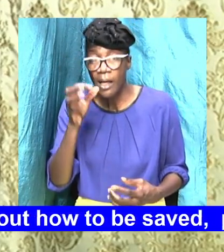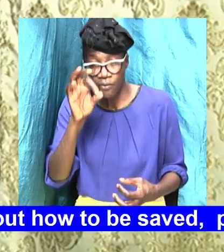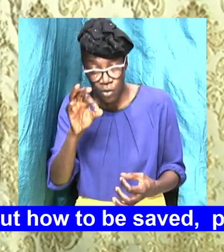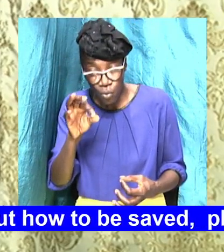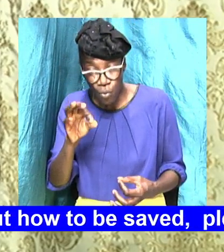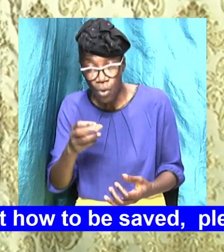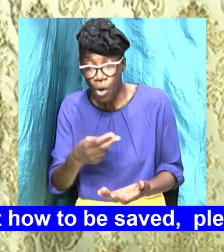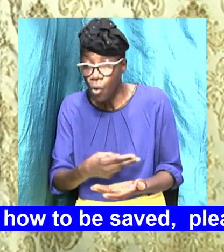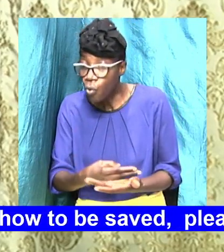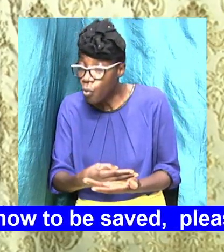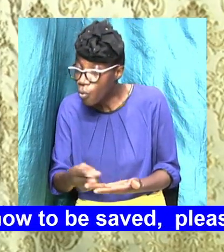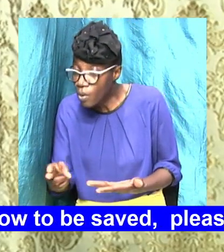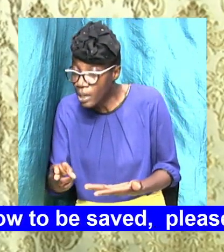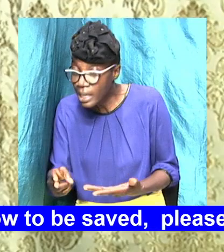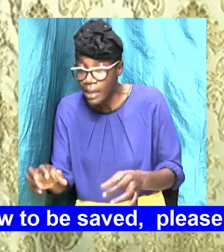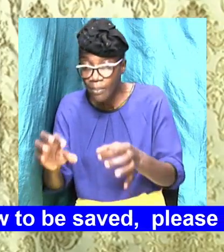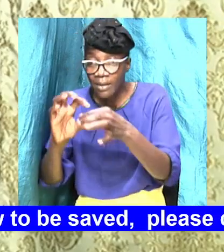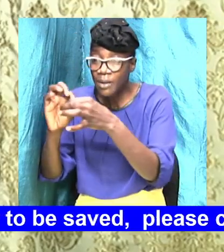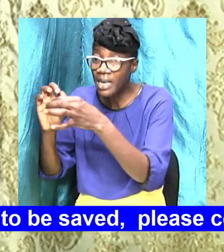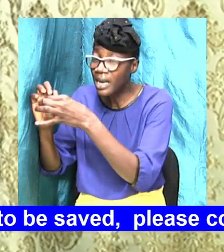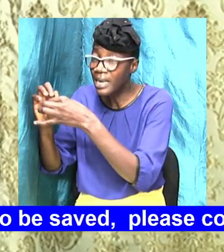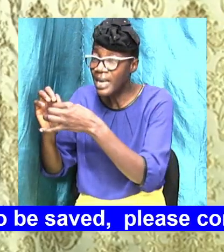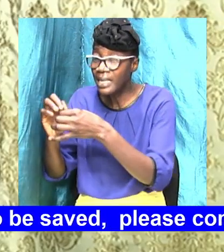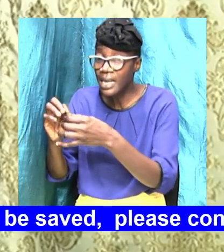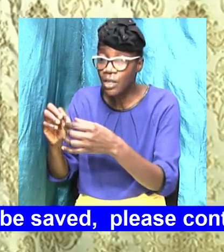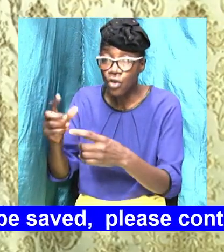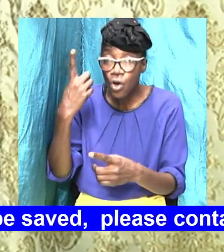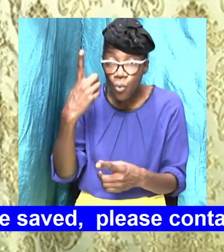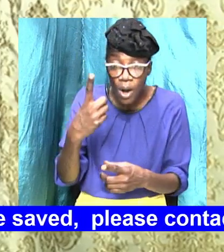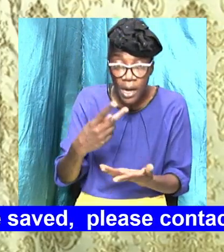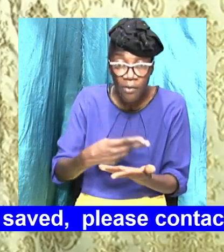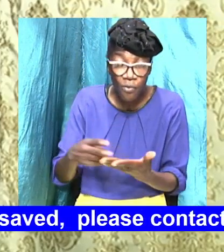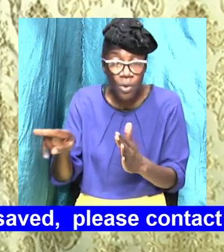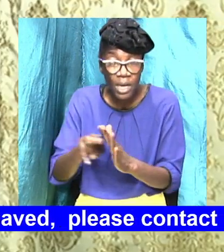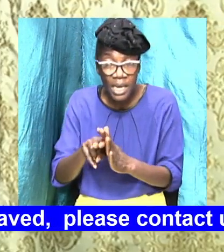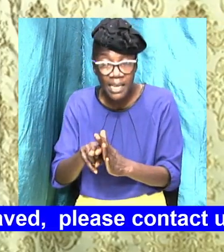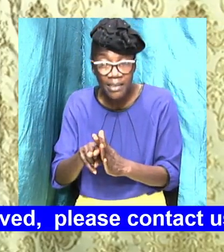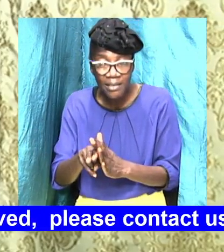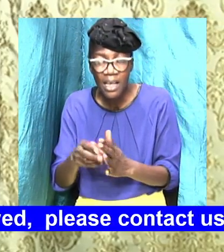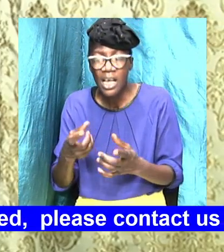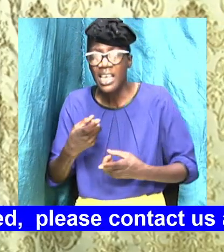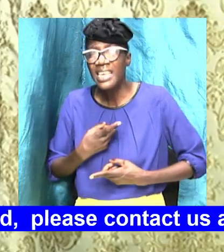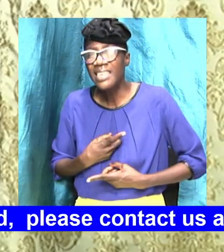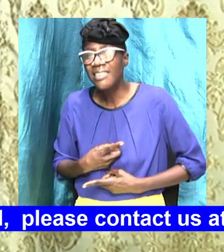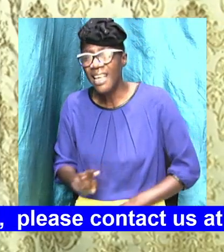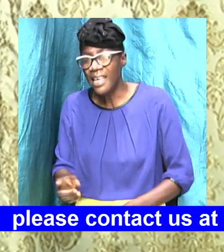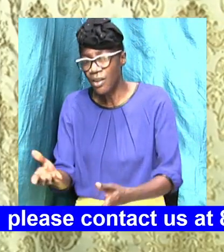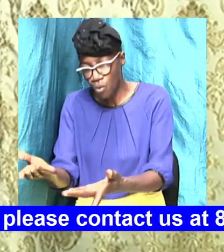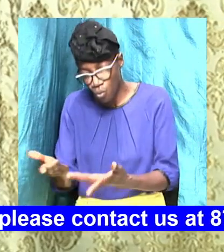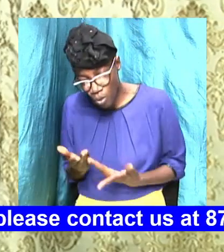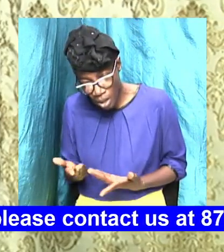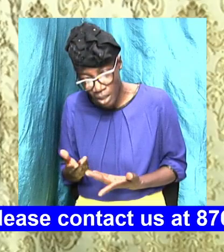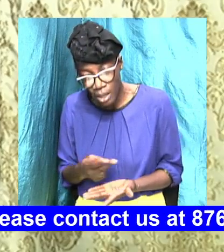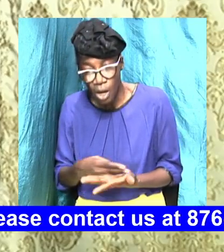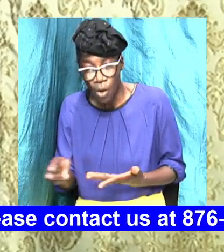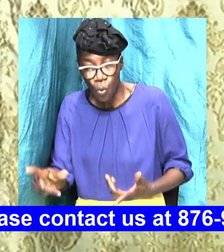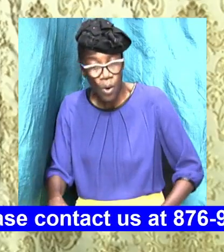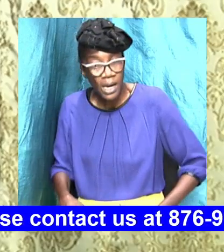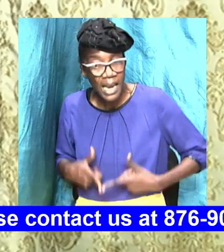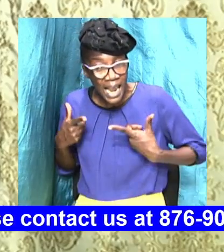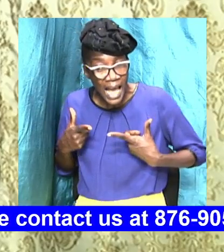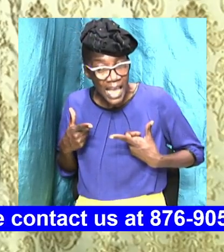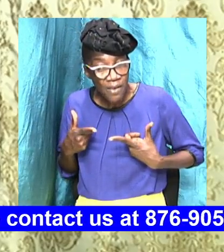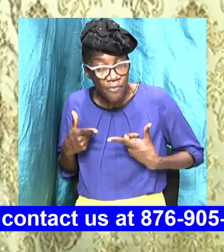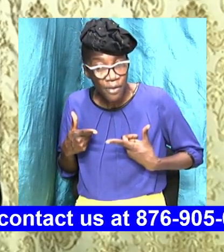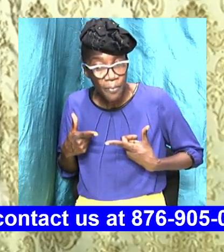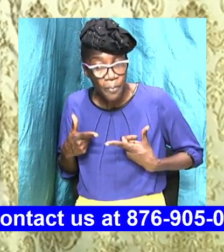of holiness. I want us to understand that if we desire to maintain a holy life, if we desire to live